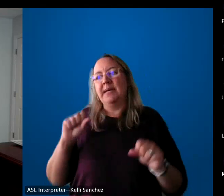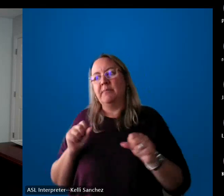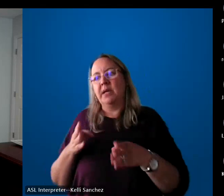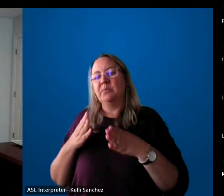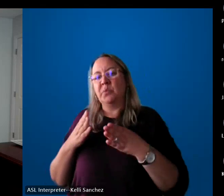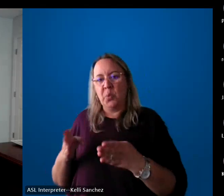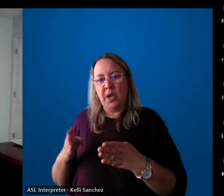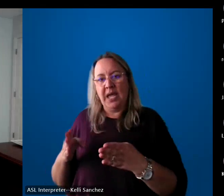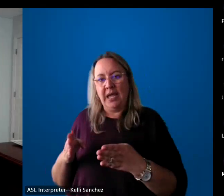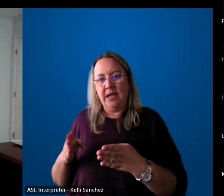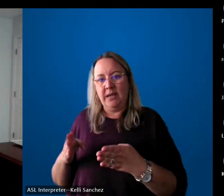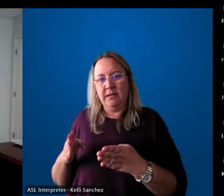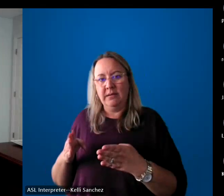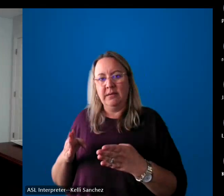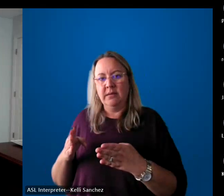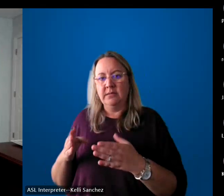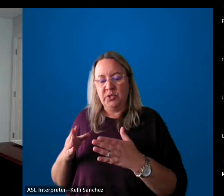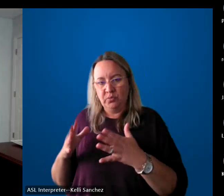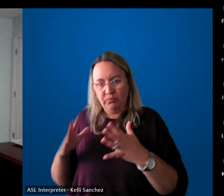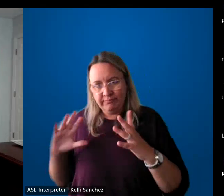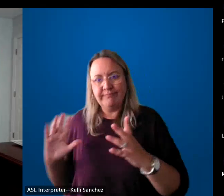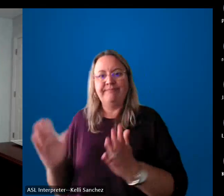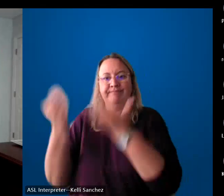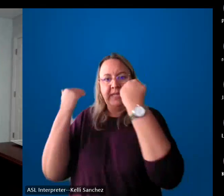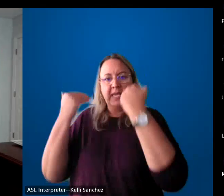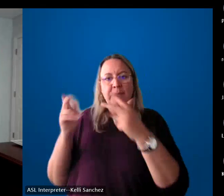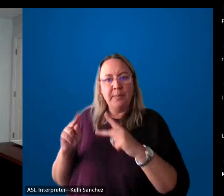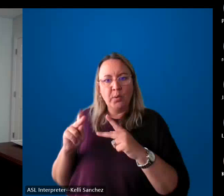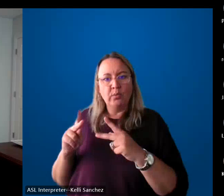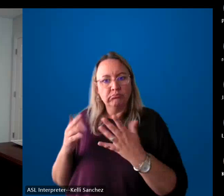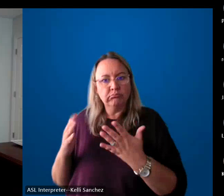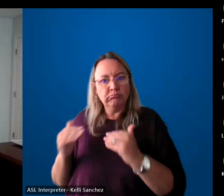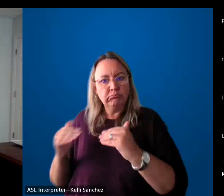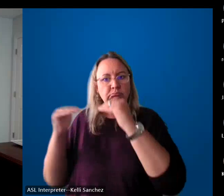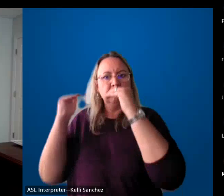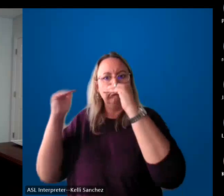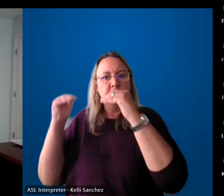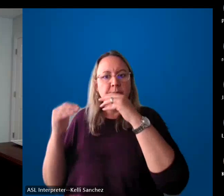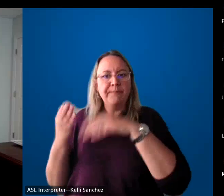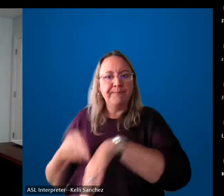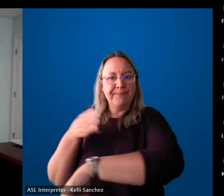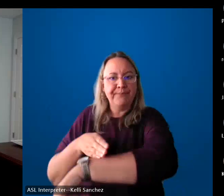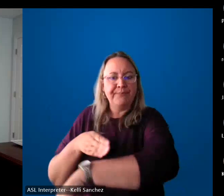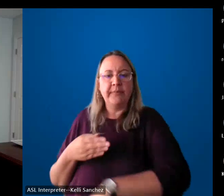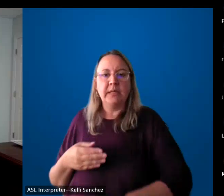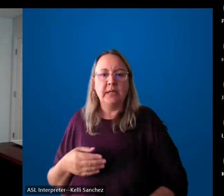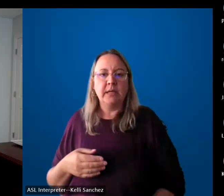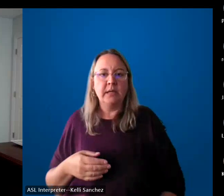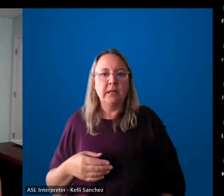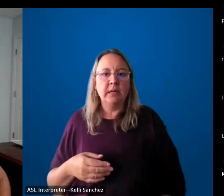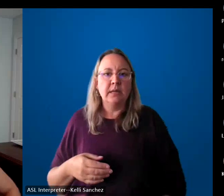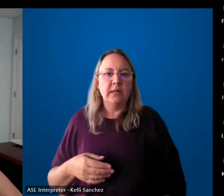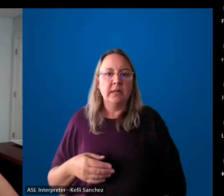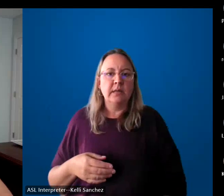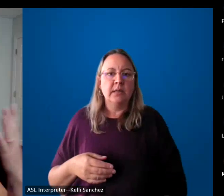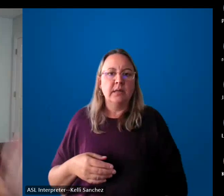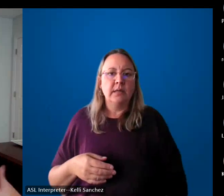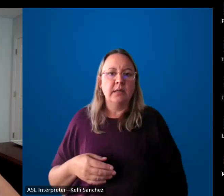and framework to get people where we want them to be, I think. And I don't think anything nefarious was